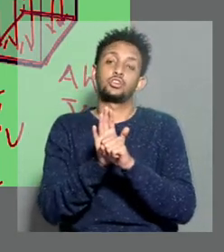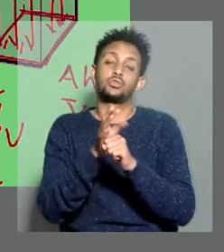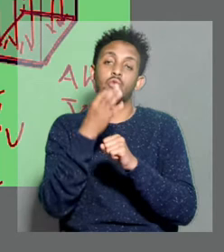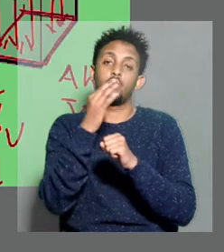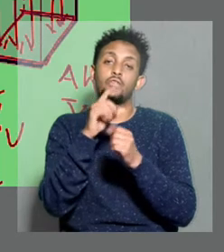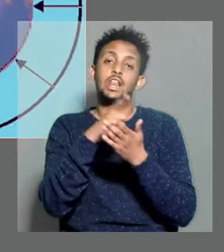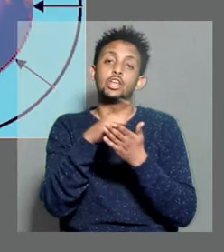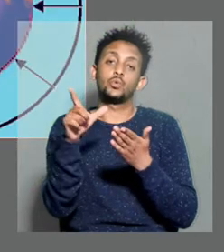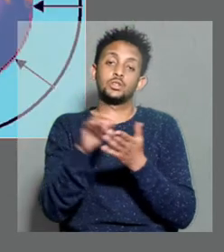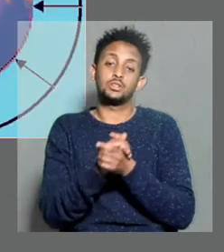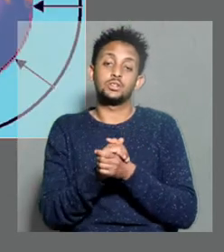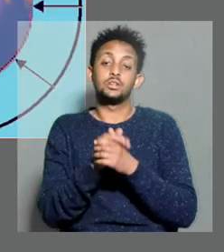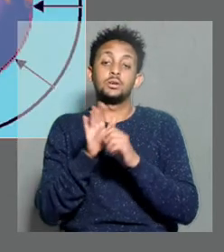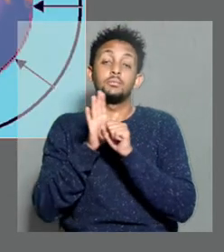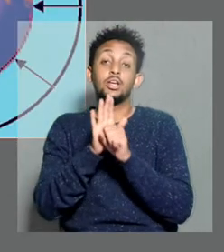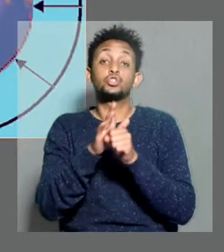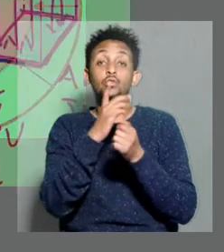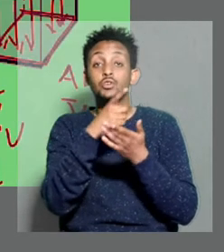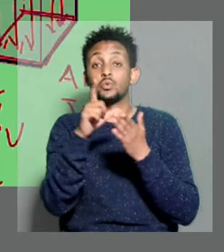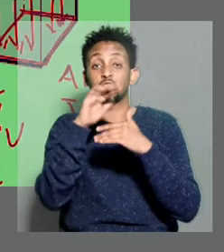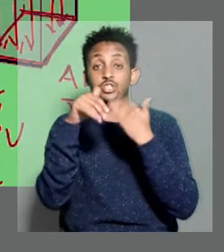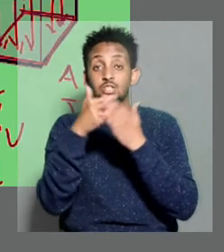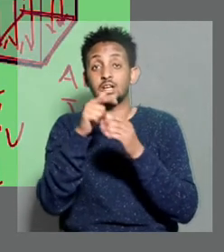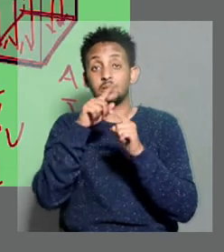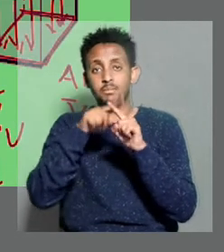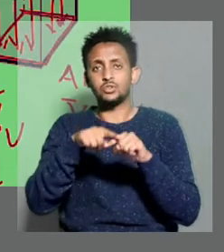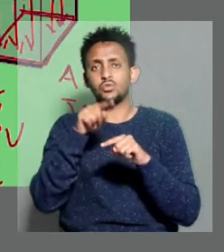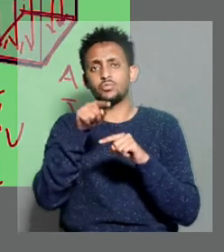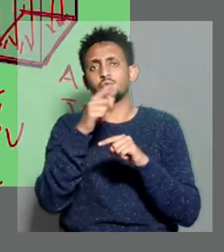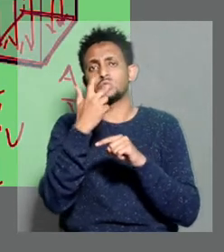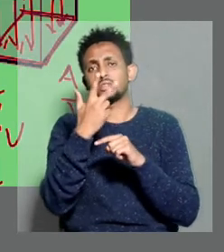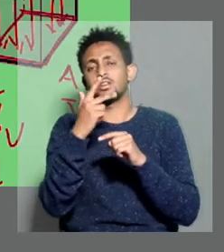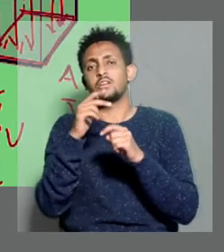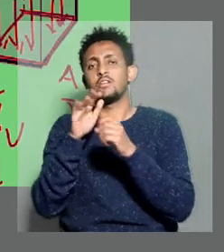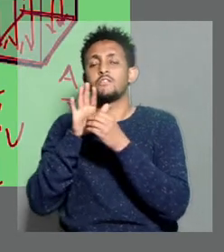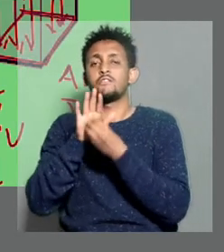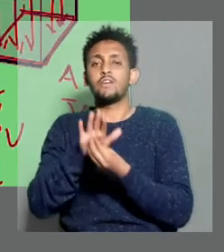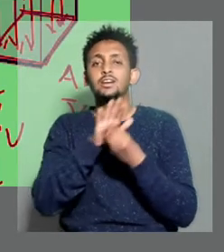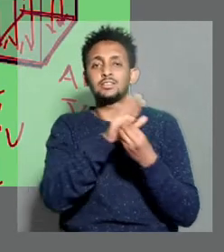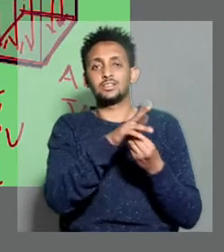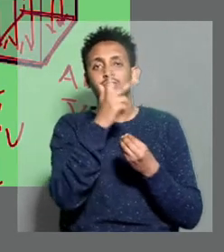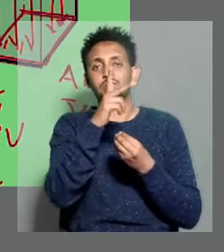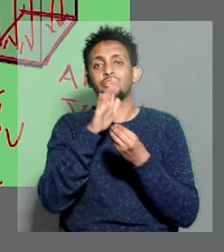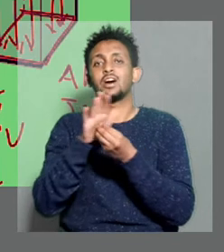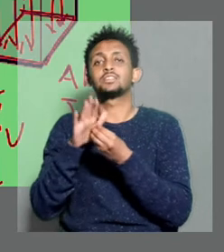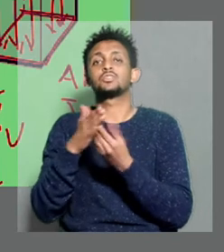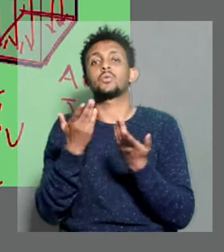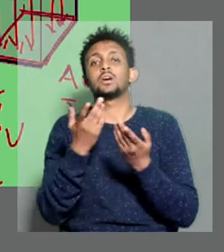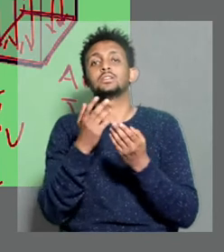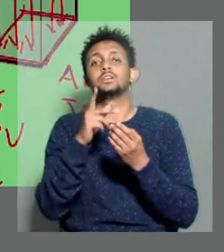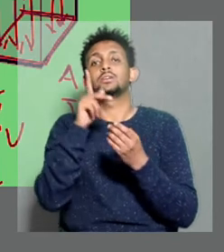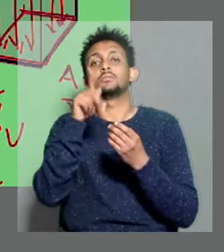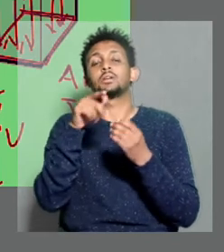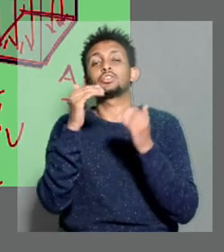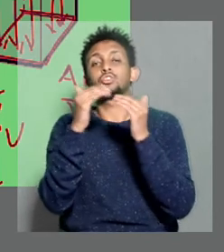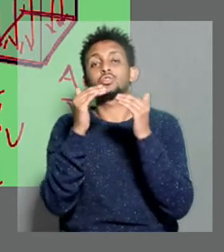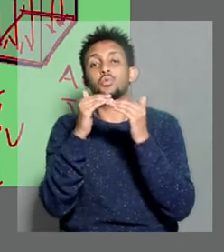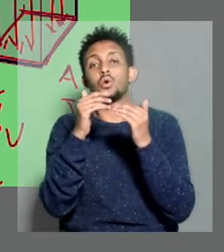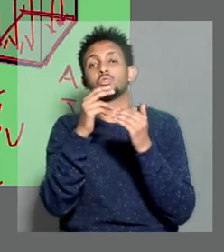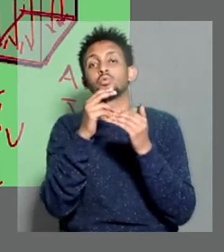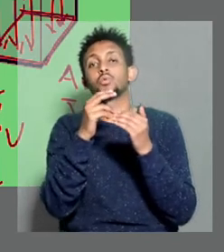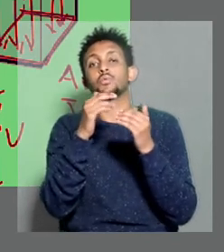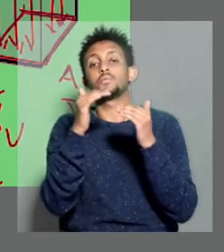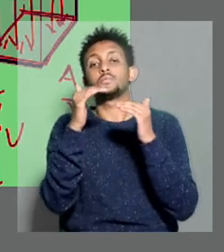a liquid. The pressure of a liquid generally depends on those three factors. What are those three factors? Pressure P is equal to